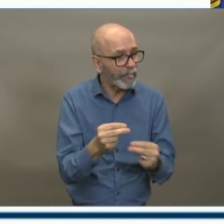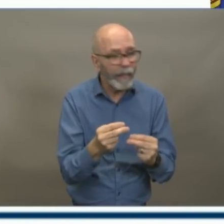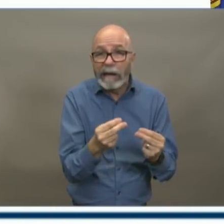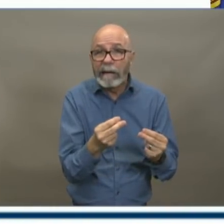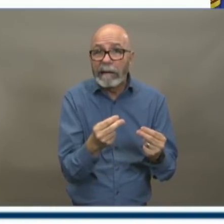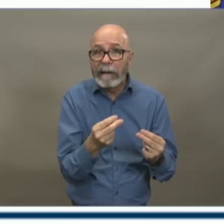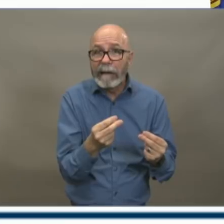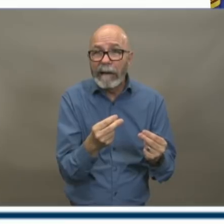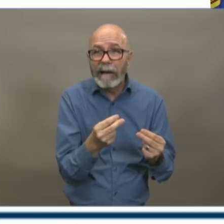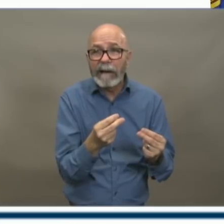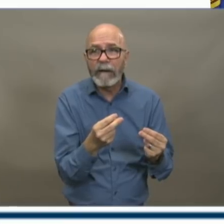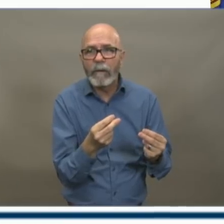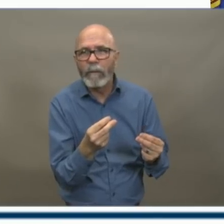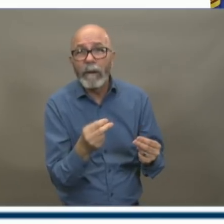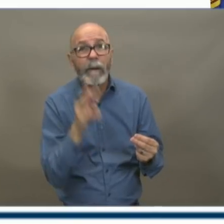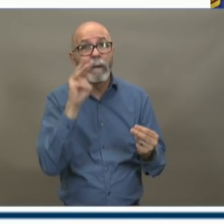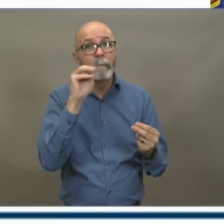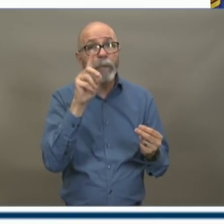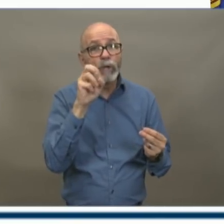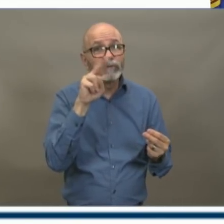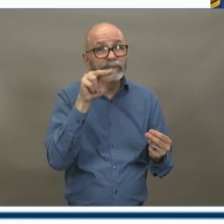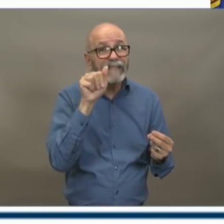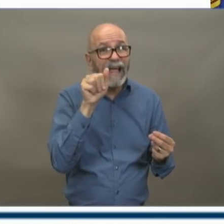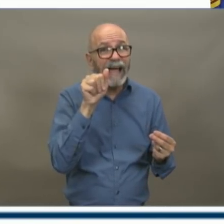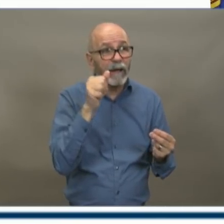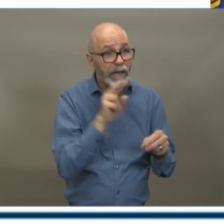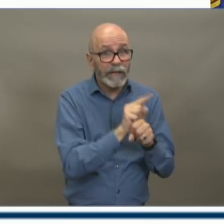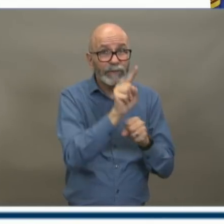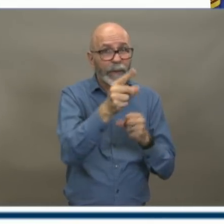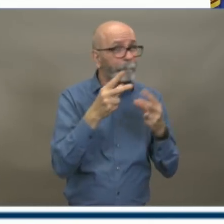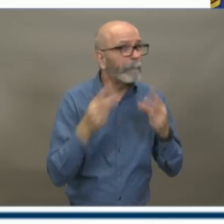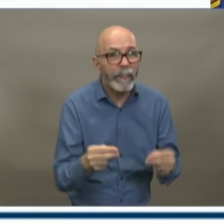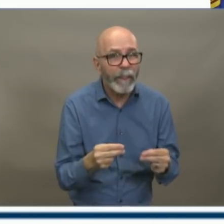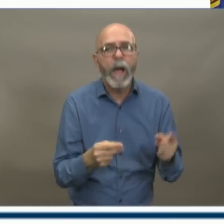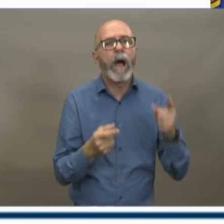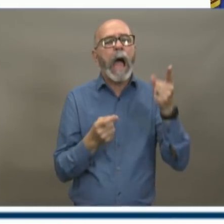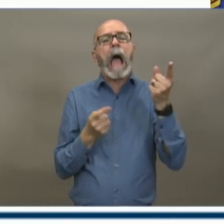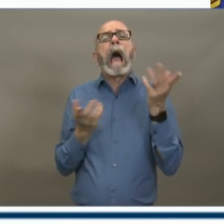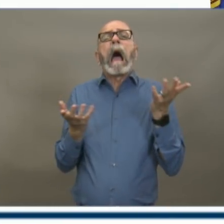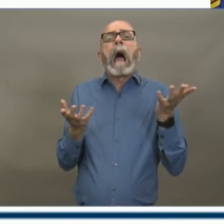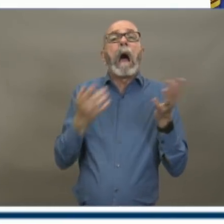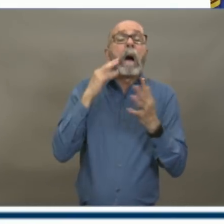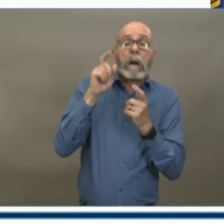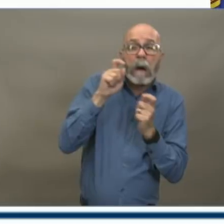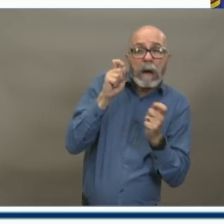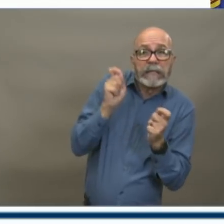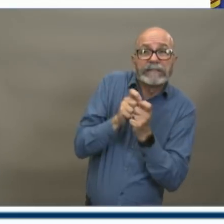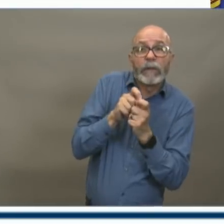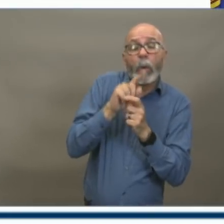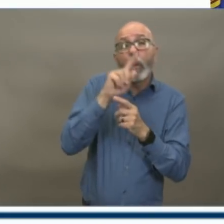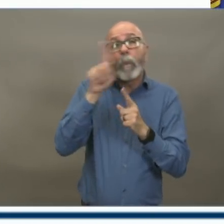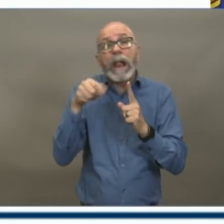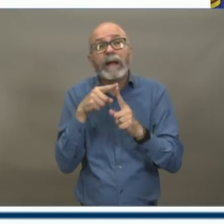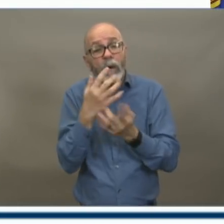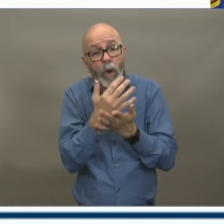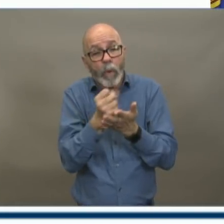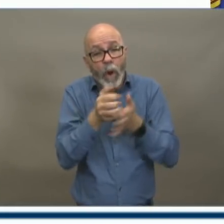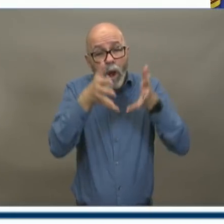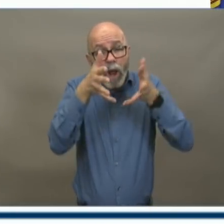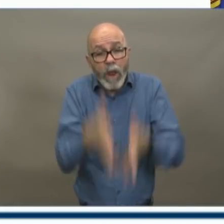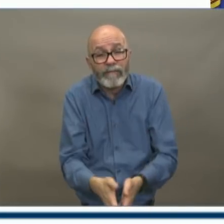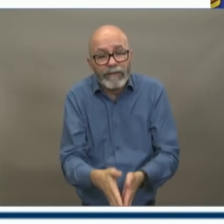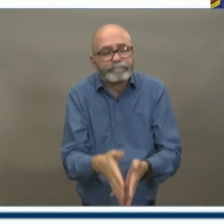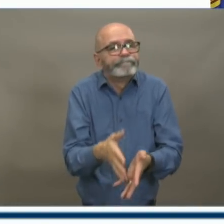Moderna next week either. So I'm just wondering if you have an estimated day for when we might run out of doses, and how